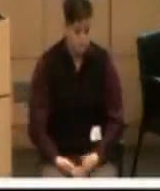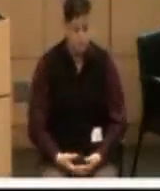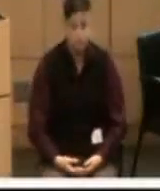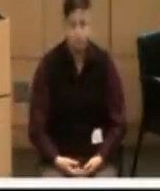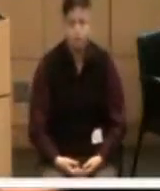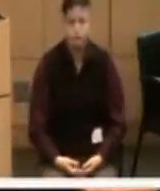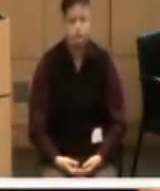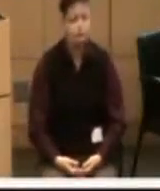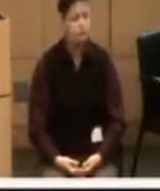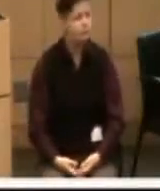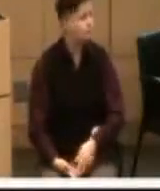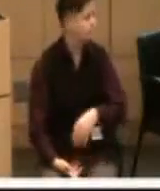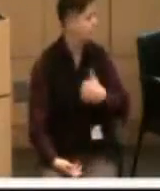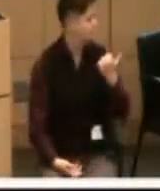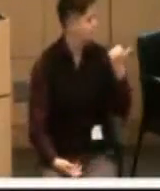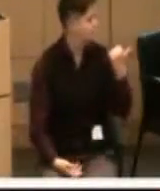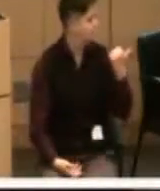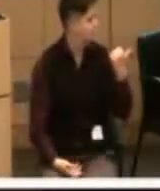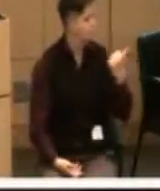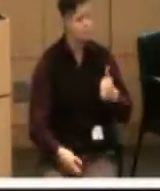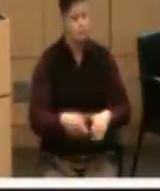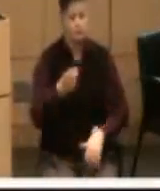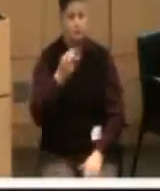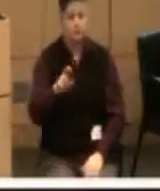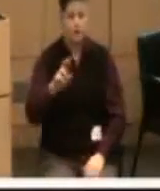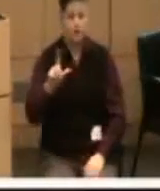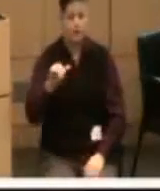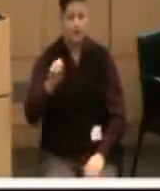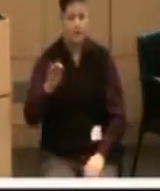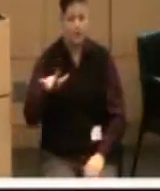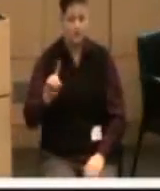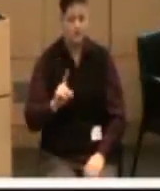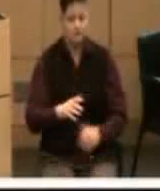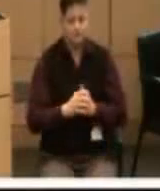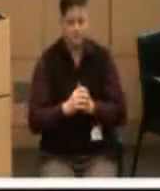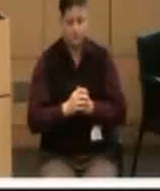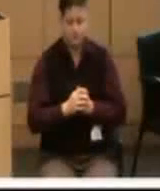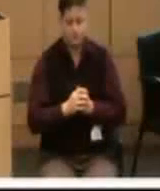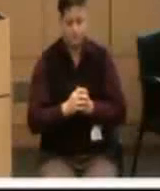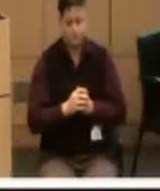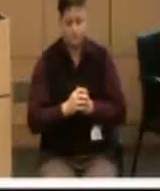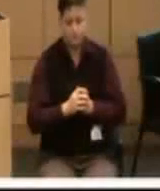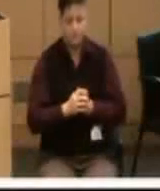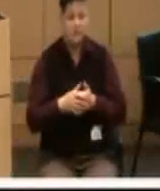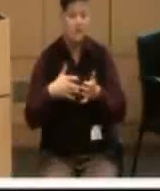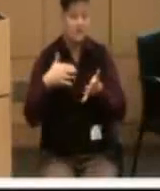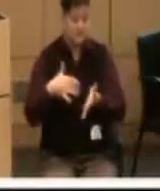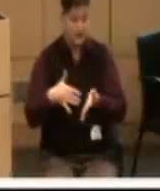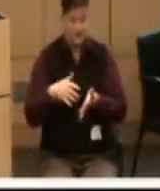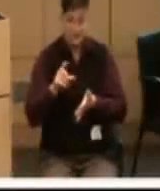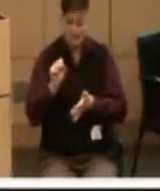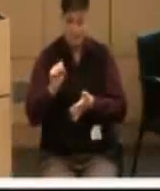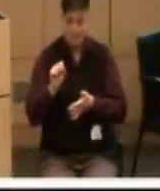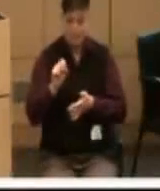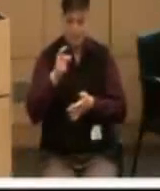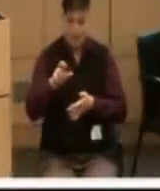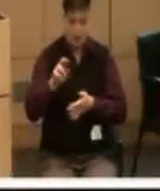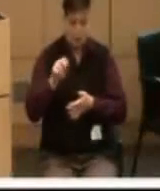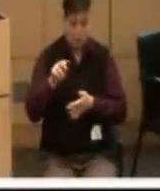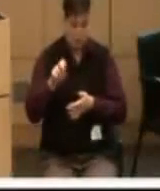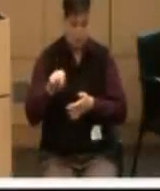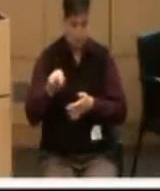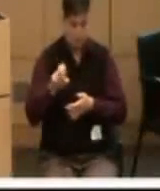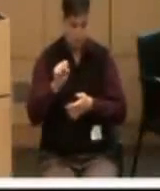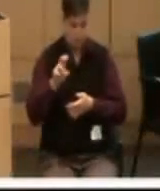And I'll kind of add just really briefly that I think studies looking at, as Dr. Norton mentioned, data logging, for